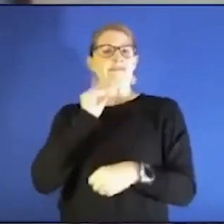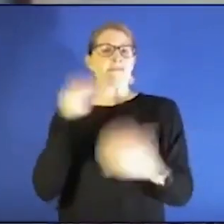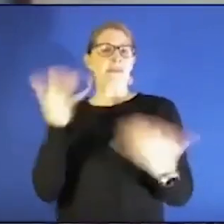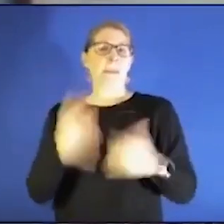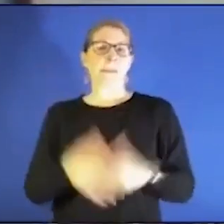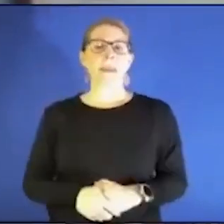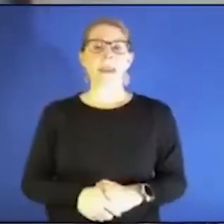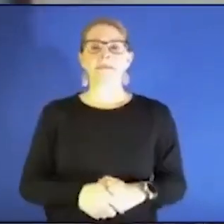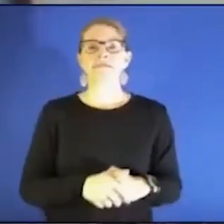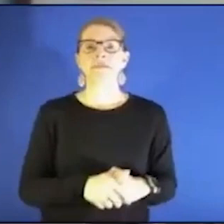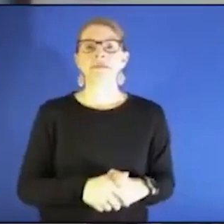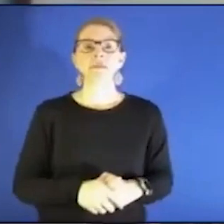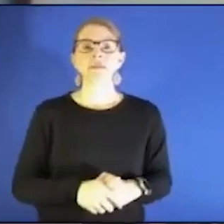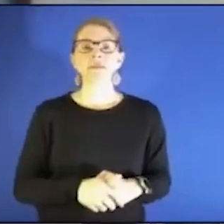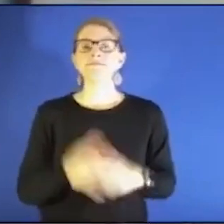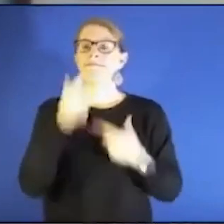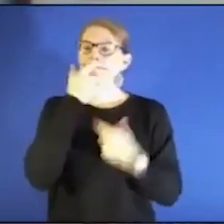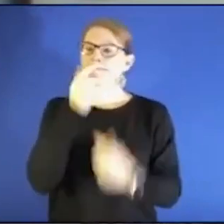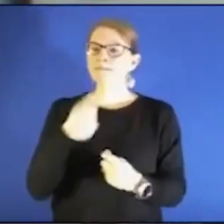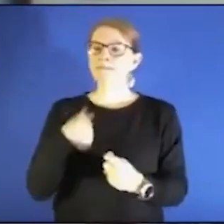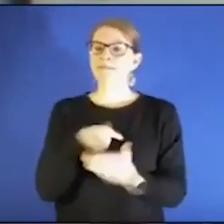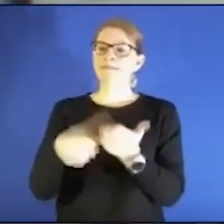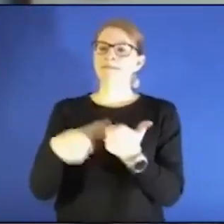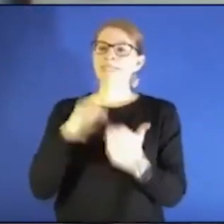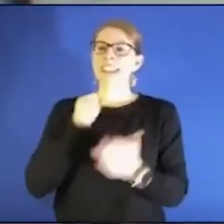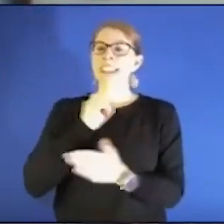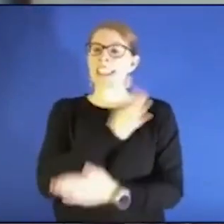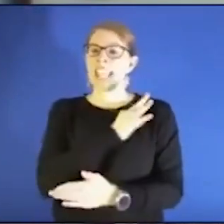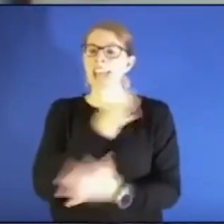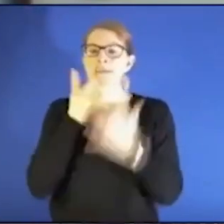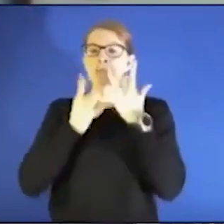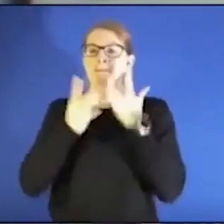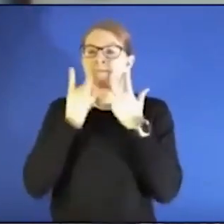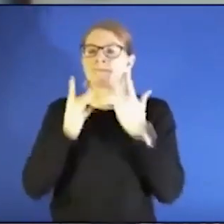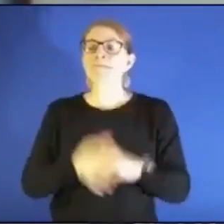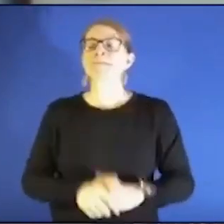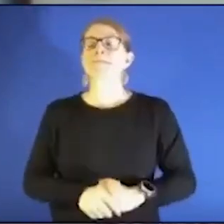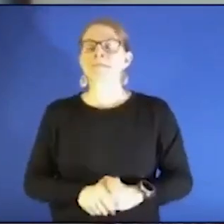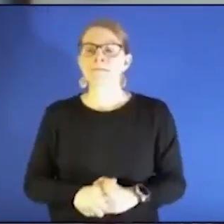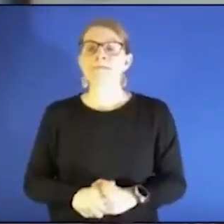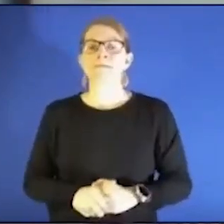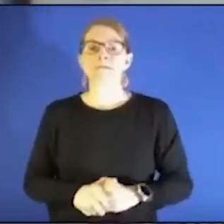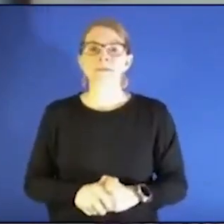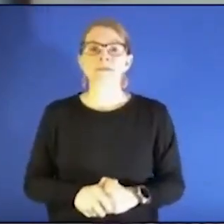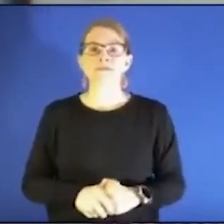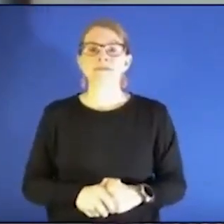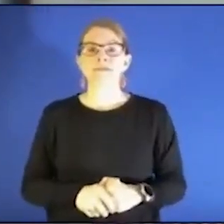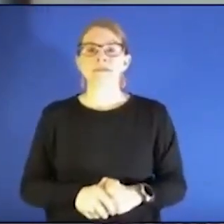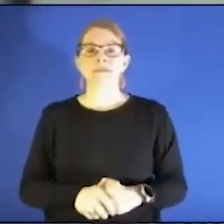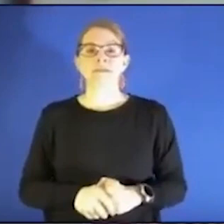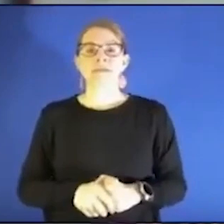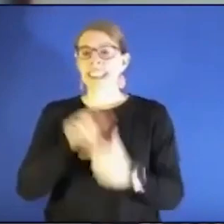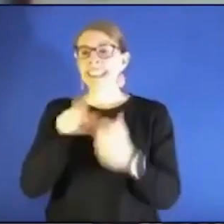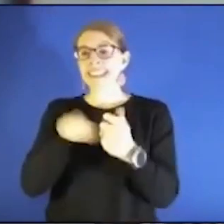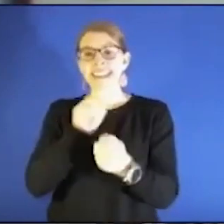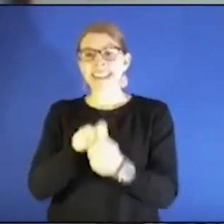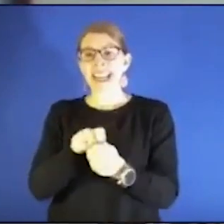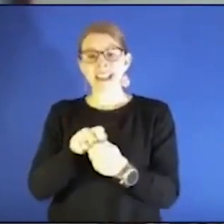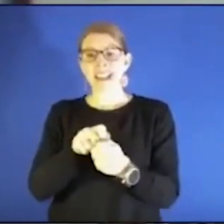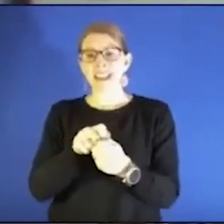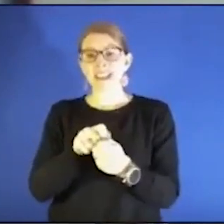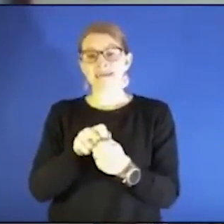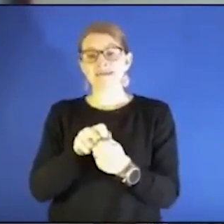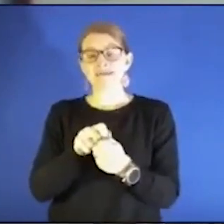It's interesting. We're talking about staffing shortages here. And that's exactly what's affecting